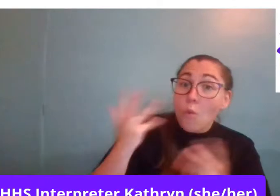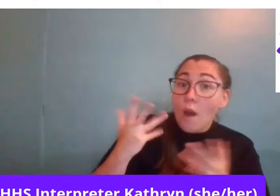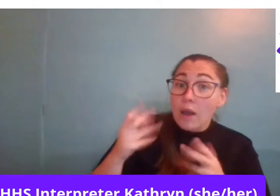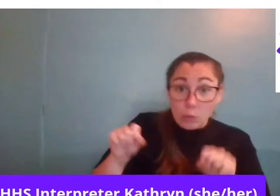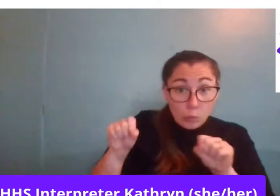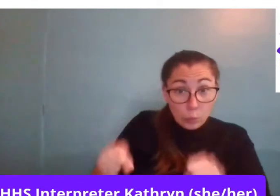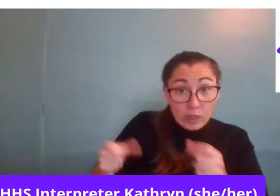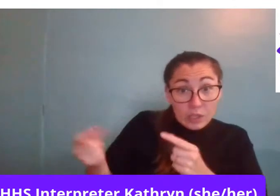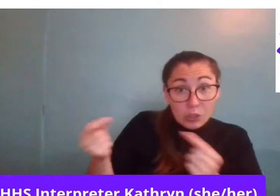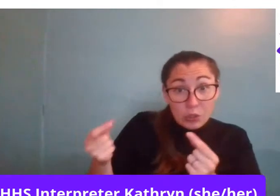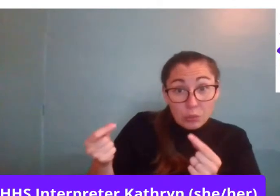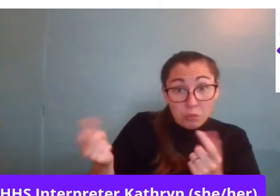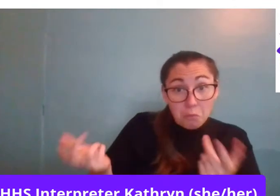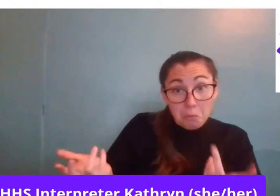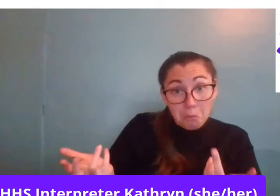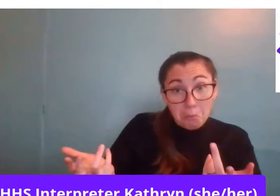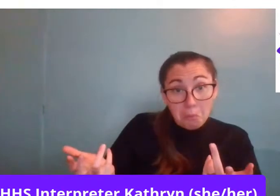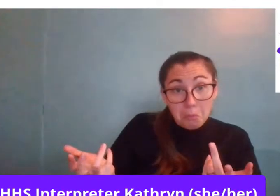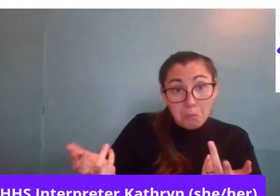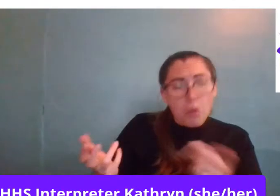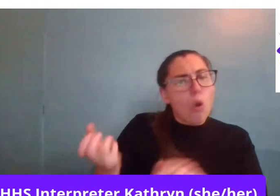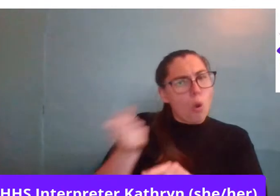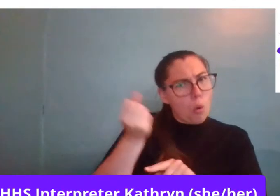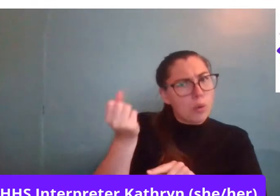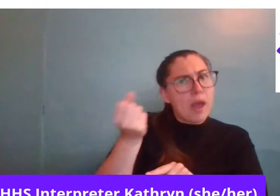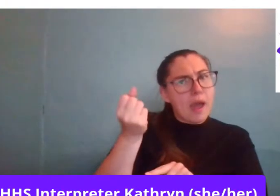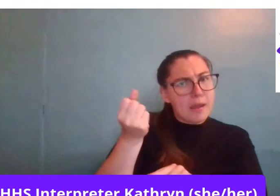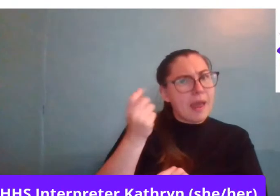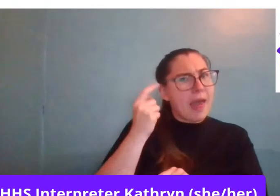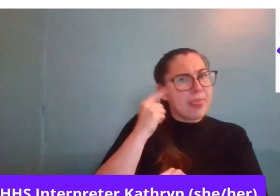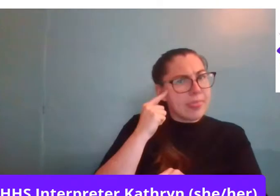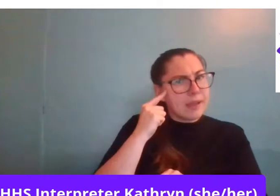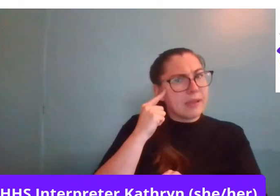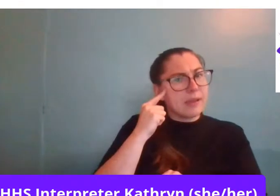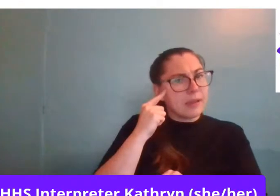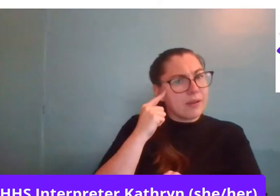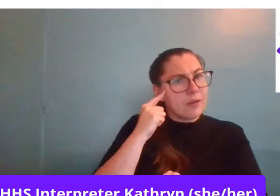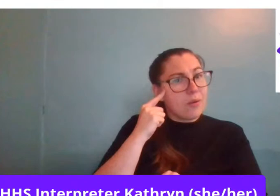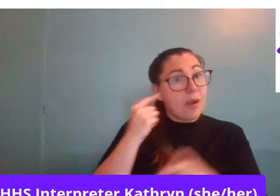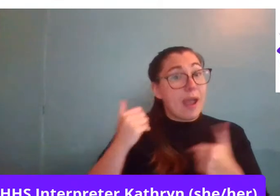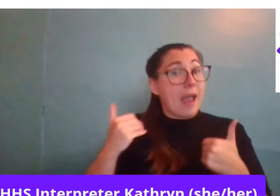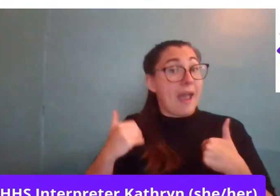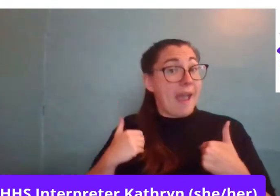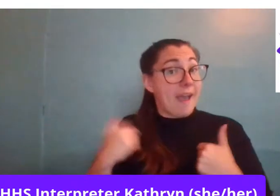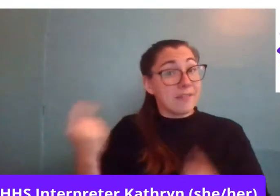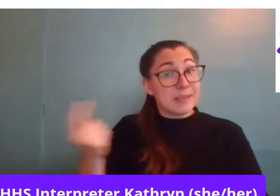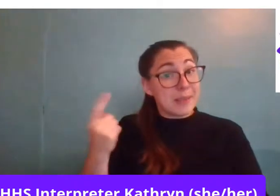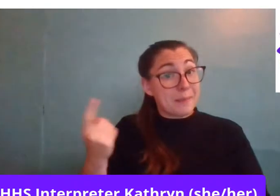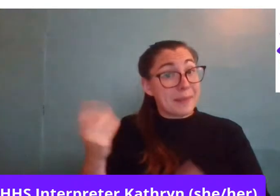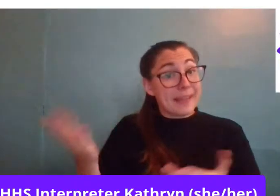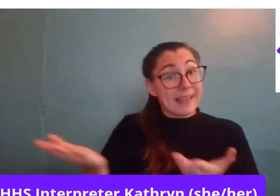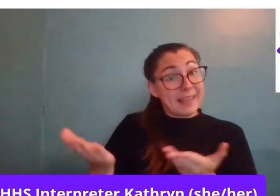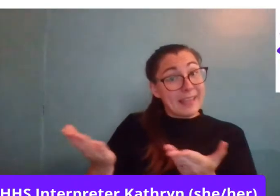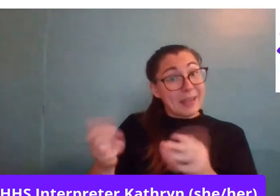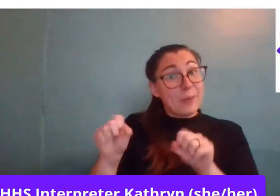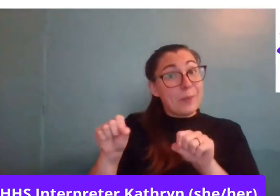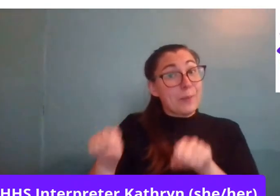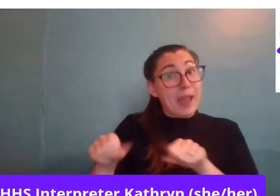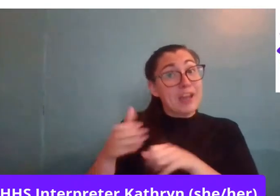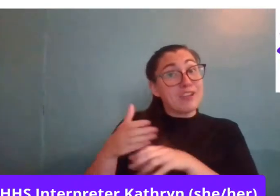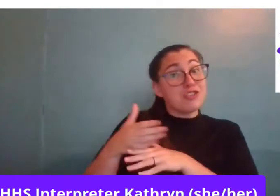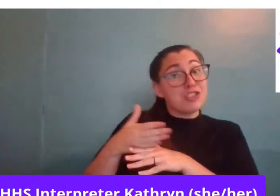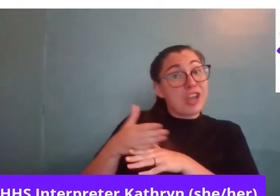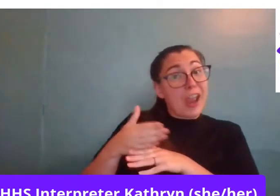do? Hold on. I think we may have something here that we can share with